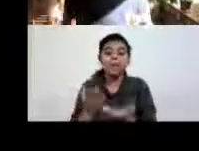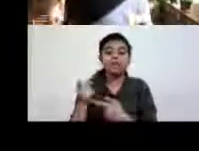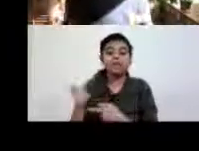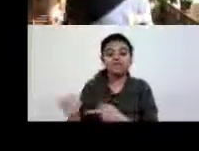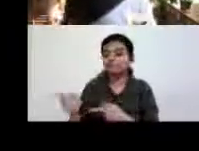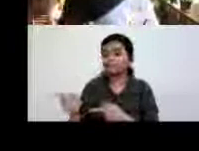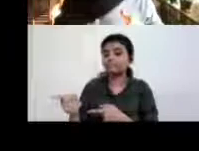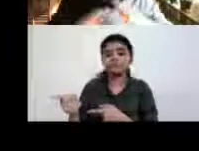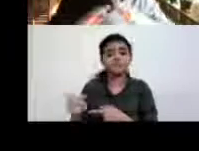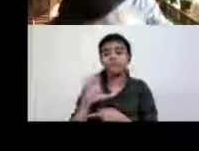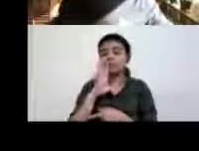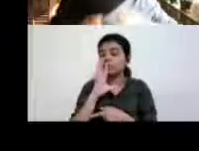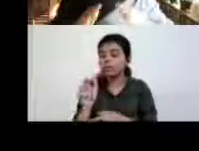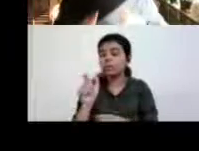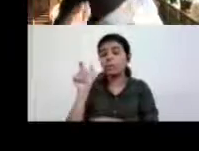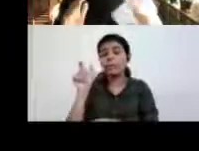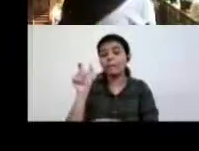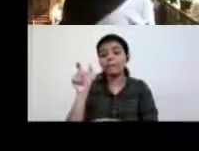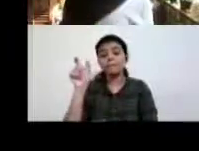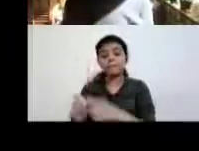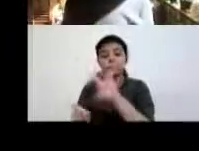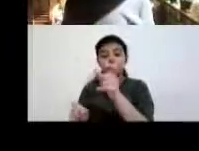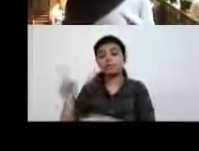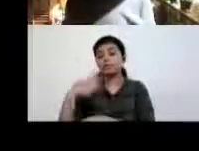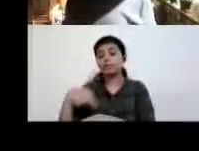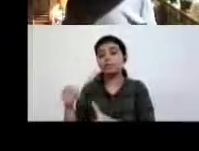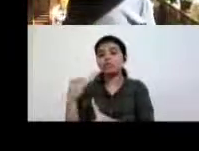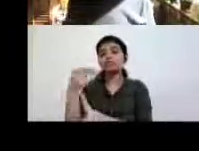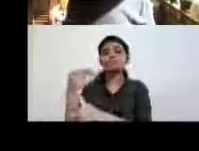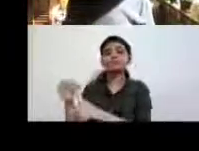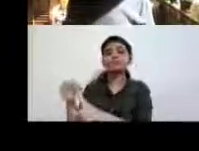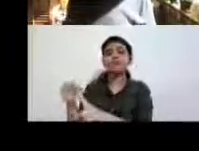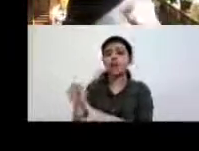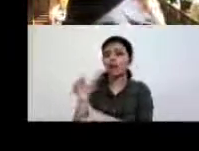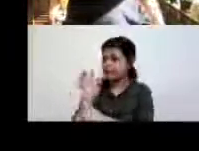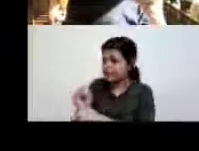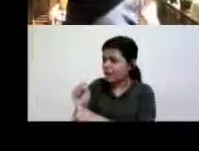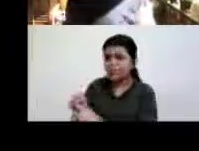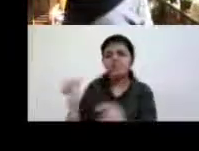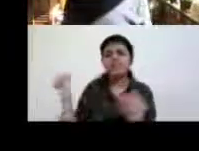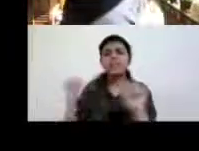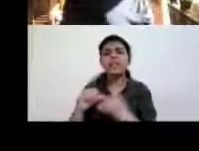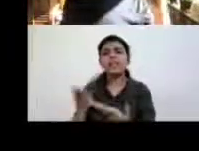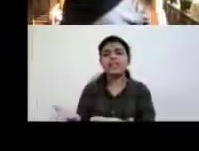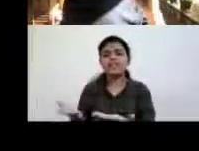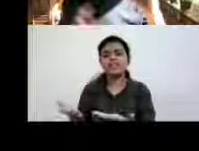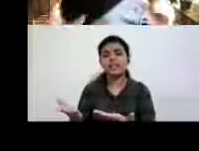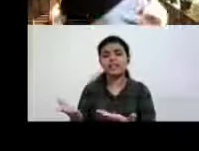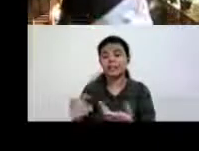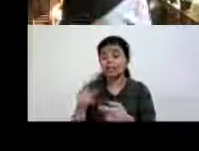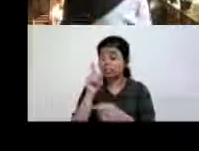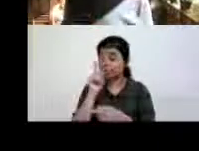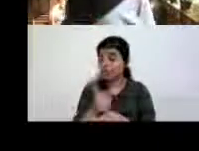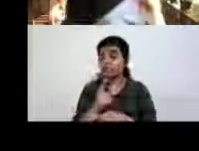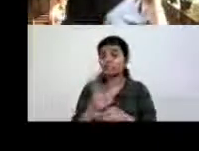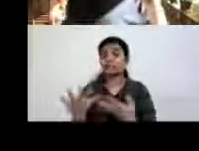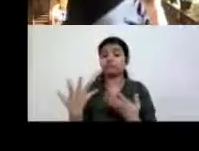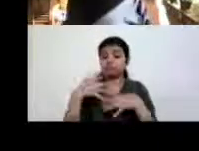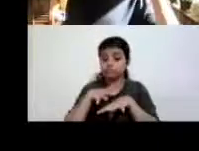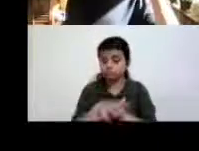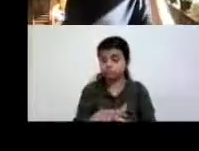very keen that they are not getting stigmatized. So therefore, we have to combine in an inclusive